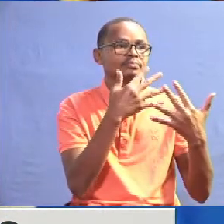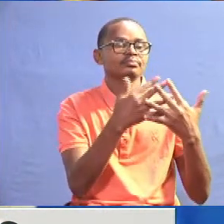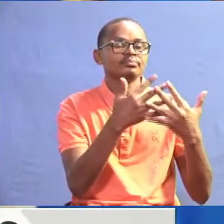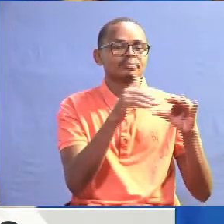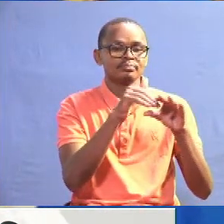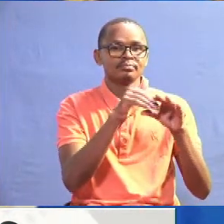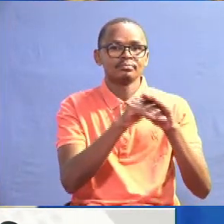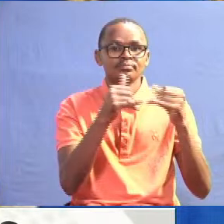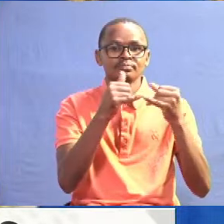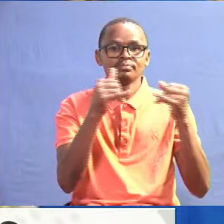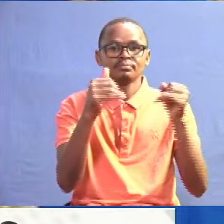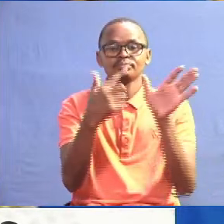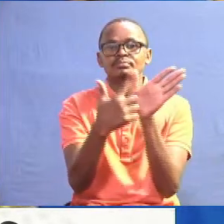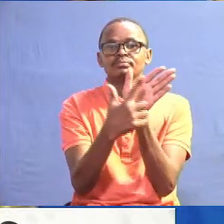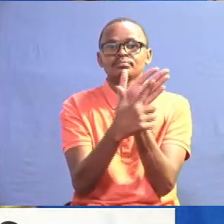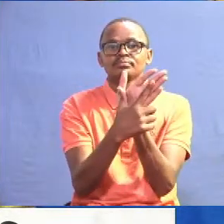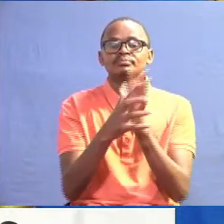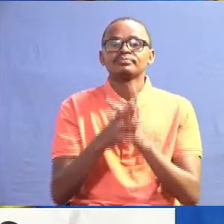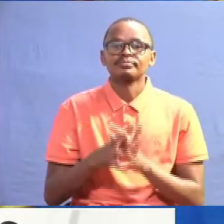in line with the law.